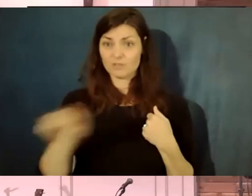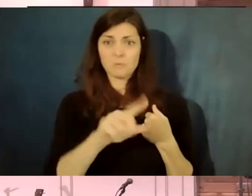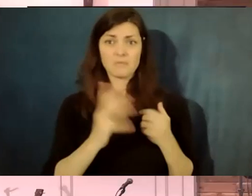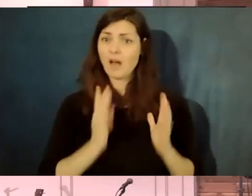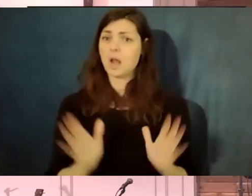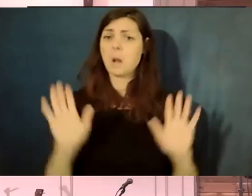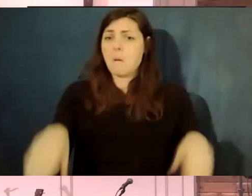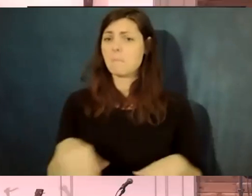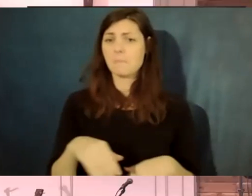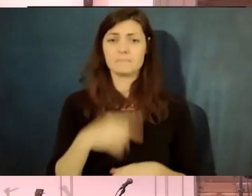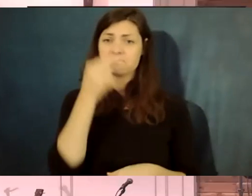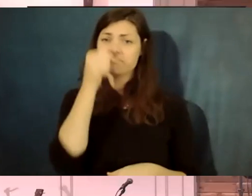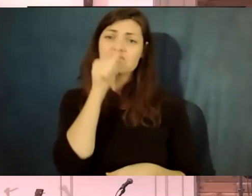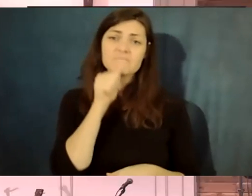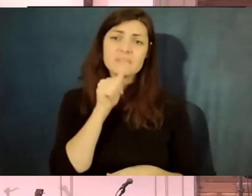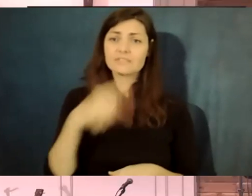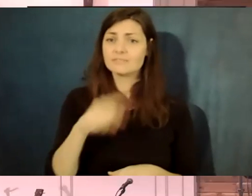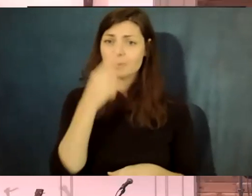it?